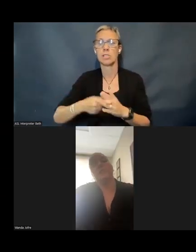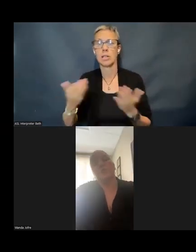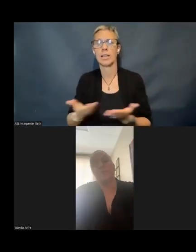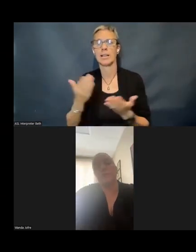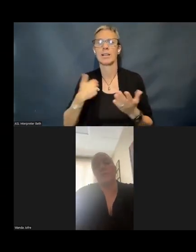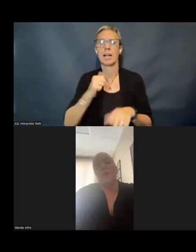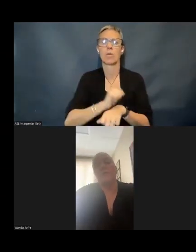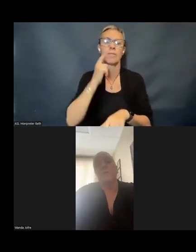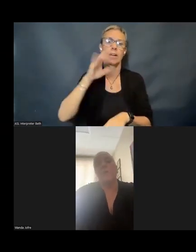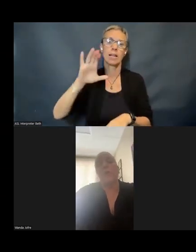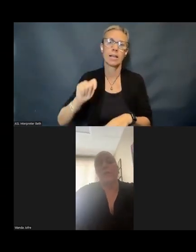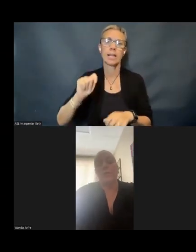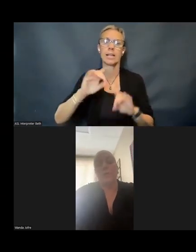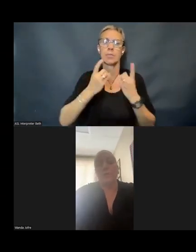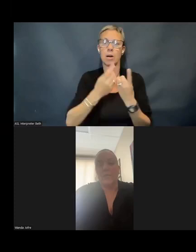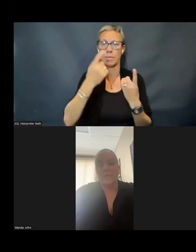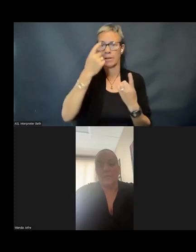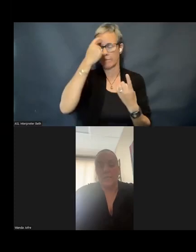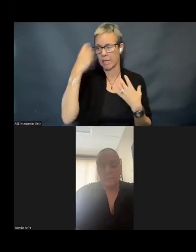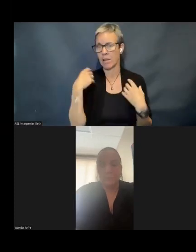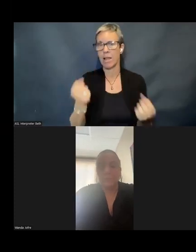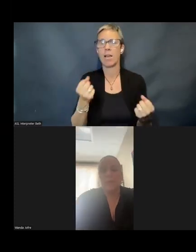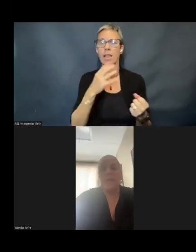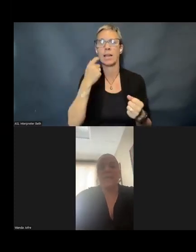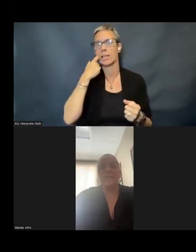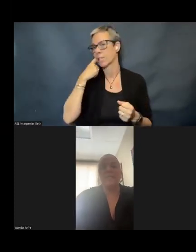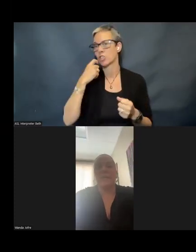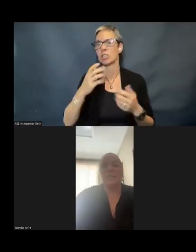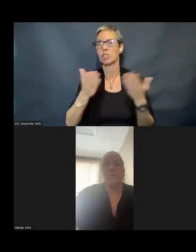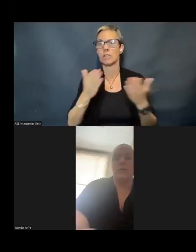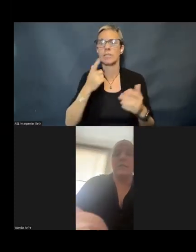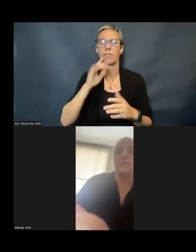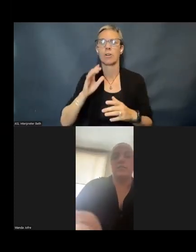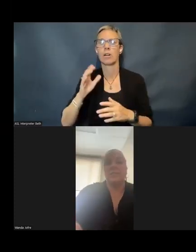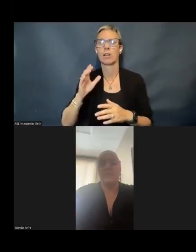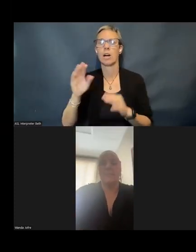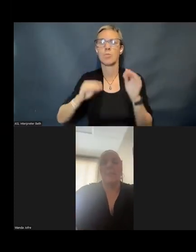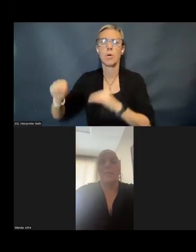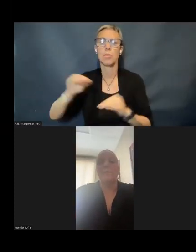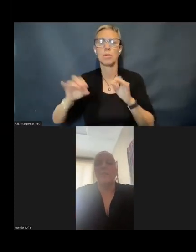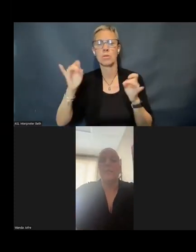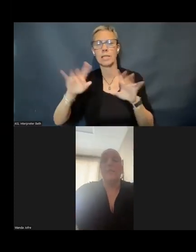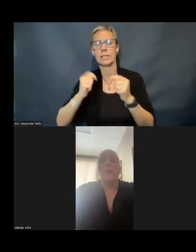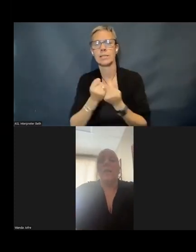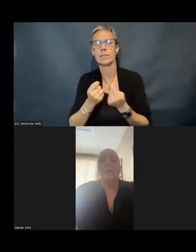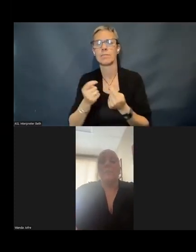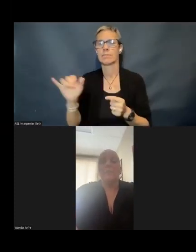and Addiction Services for our mobile crisis team. And like Dr. Yoviene Sykes